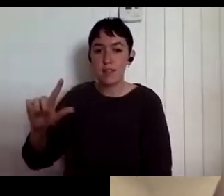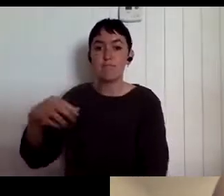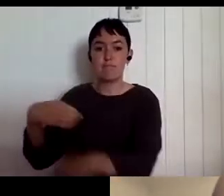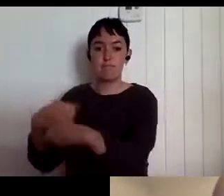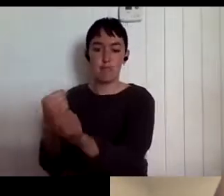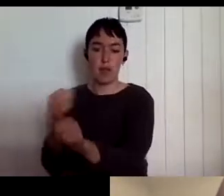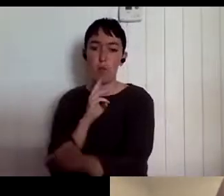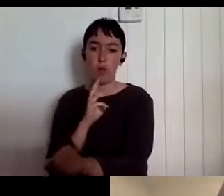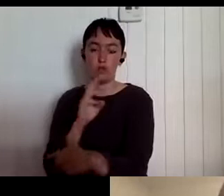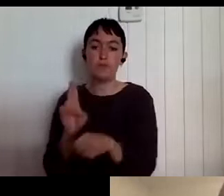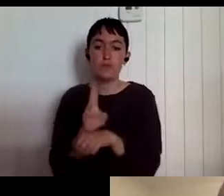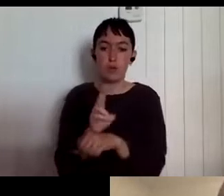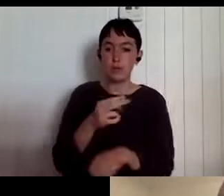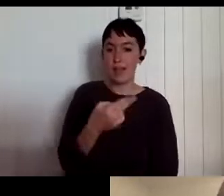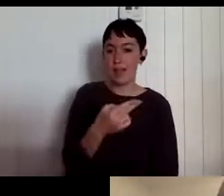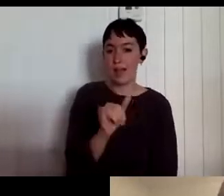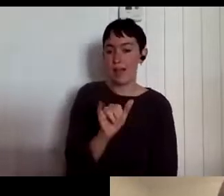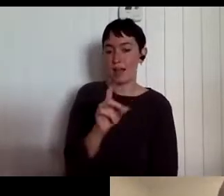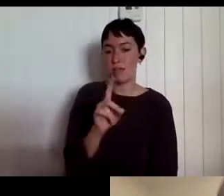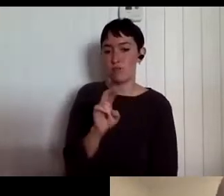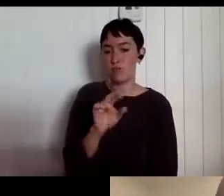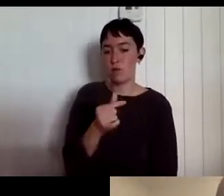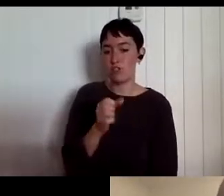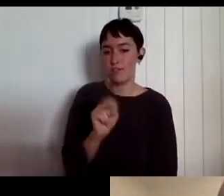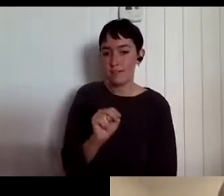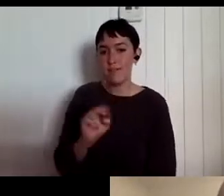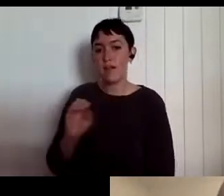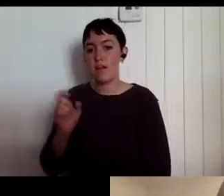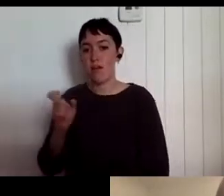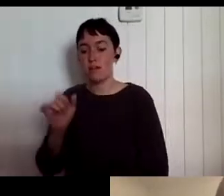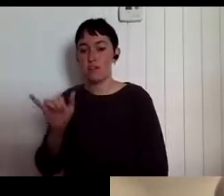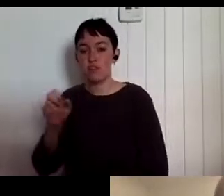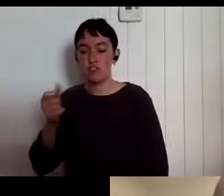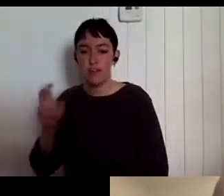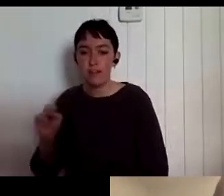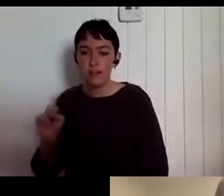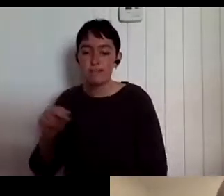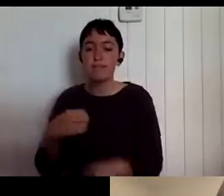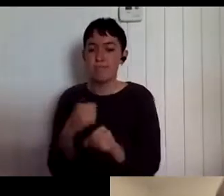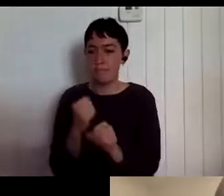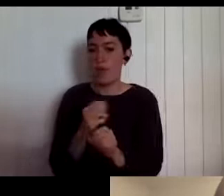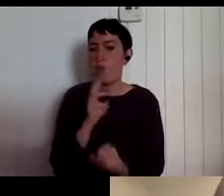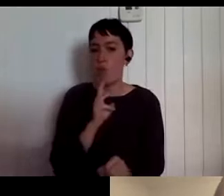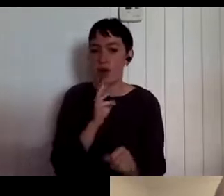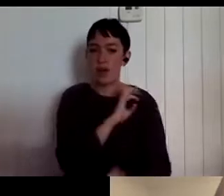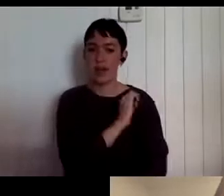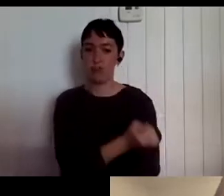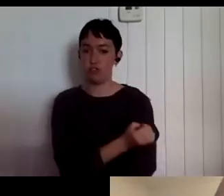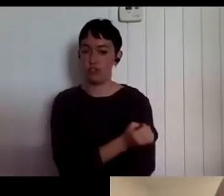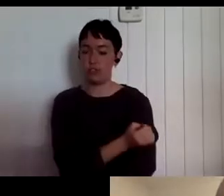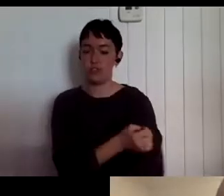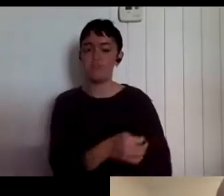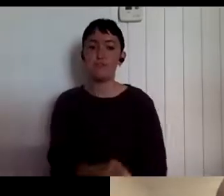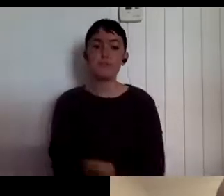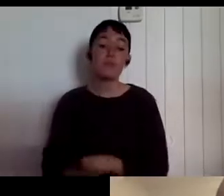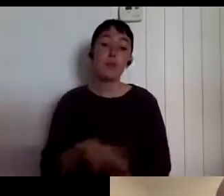hydrogen and oxygen, react those together and make water and energy. So in a battery, what a battery has, so like for